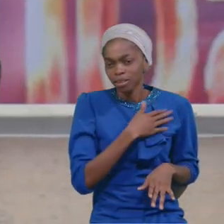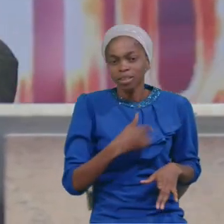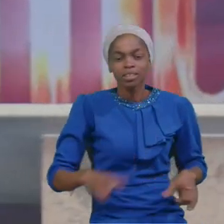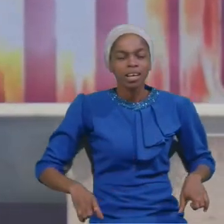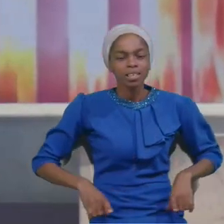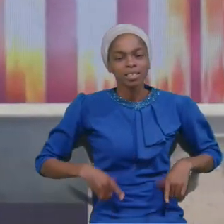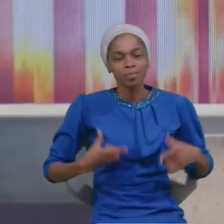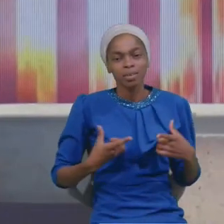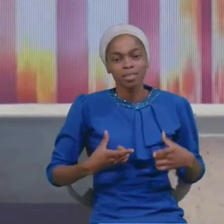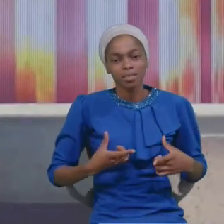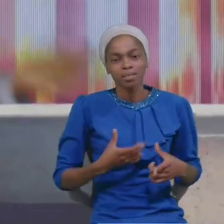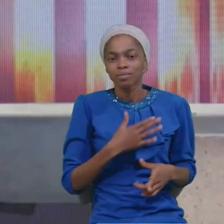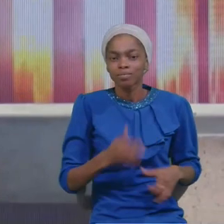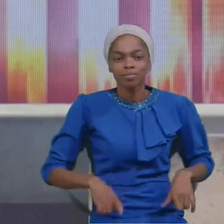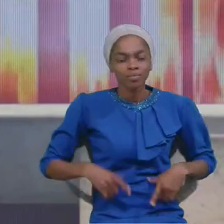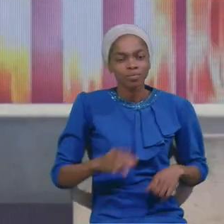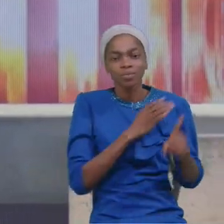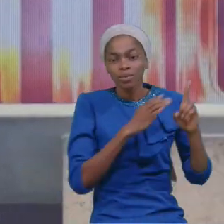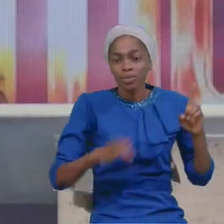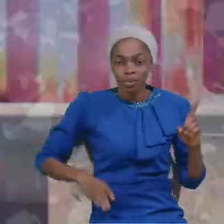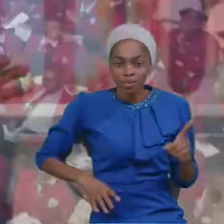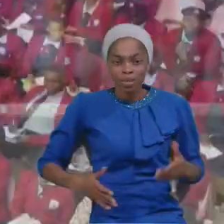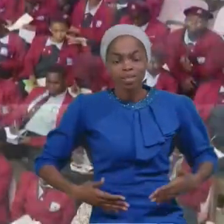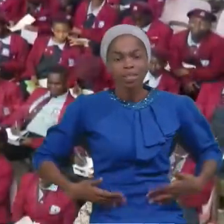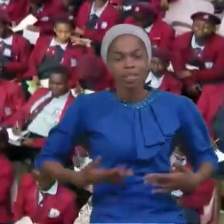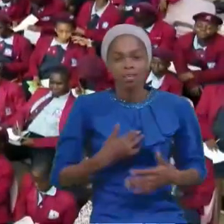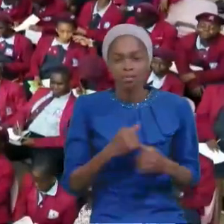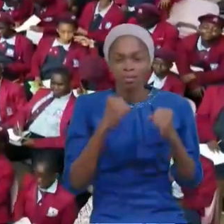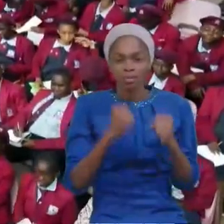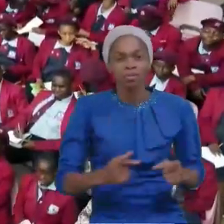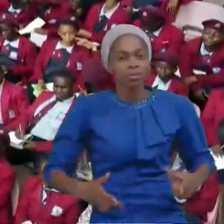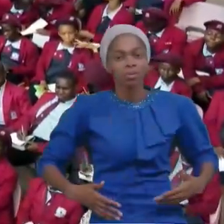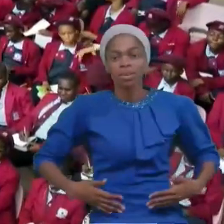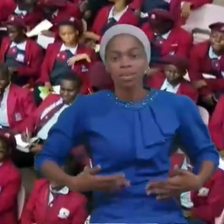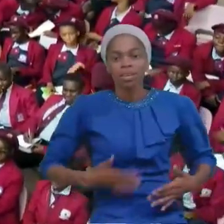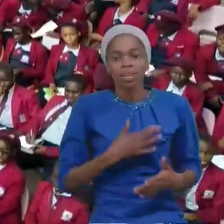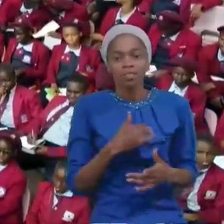eternal life and live the life of Christ, the Christ-like life, the